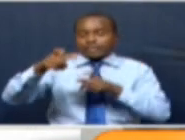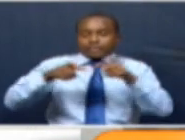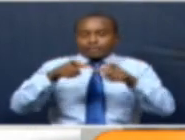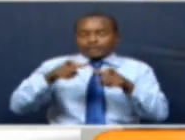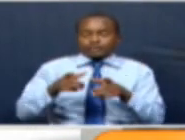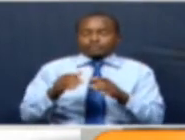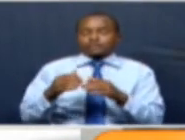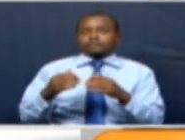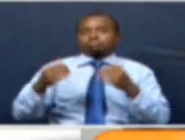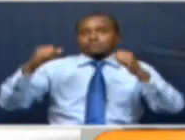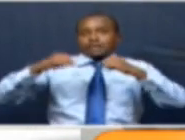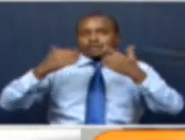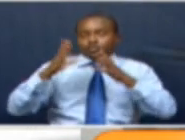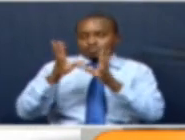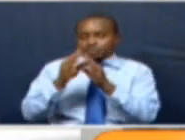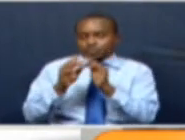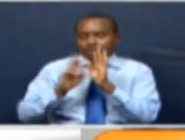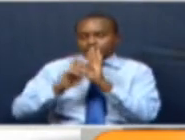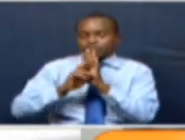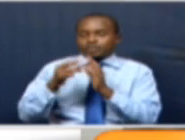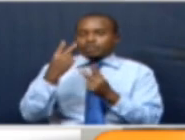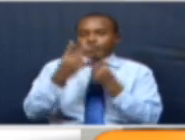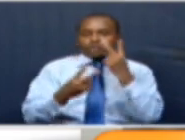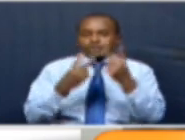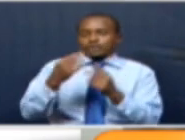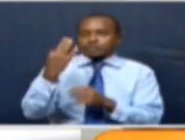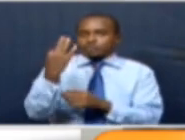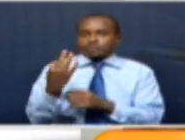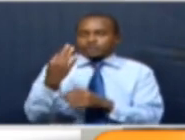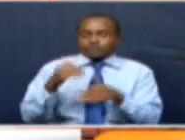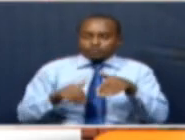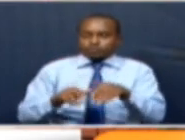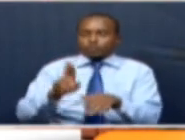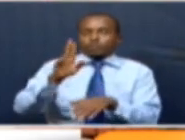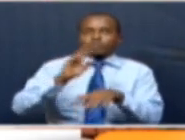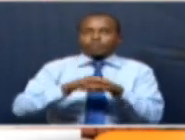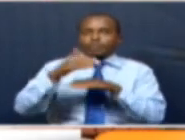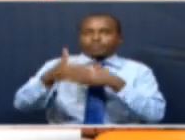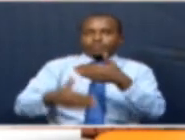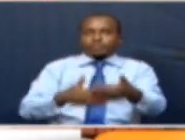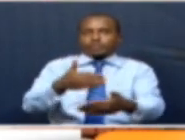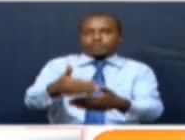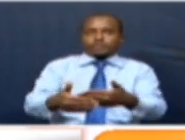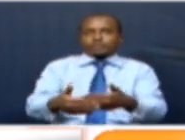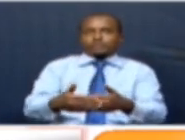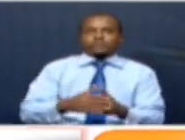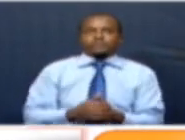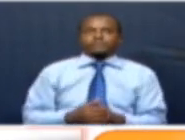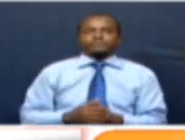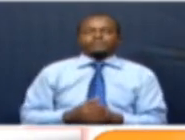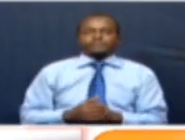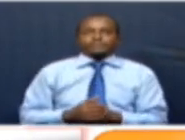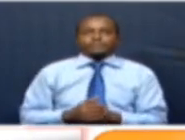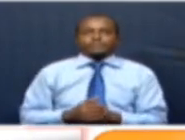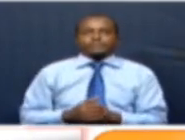to meet with the representatives on the 22nd of March to follow up on the progress of statutory